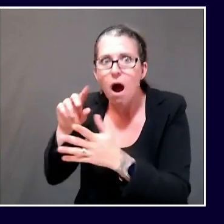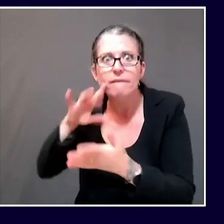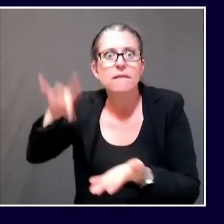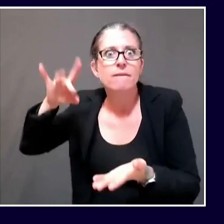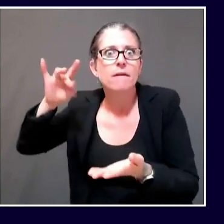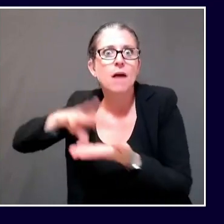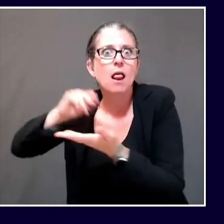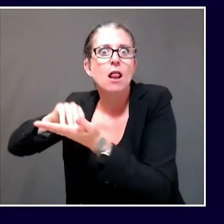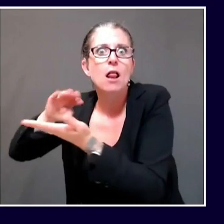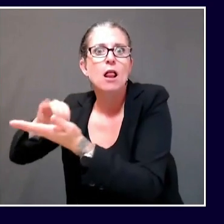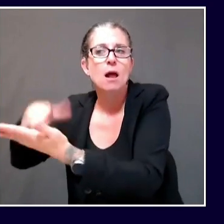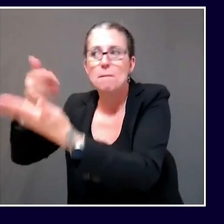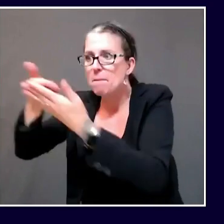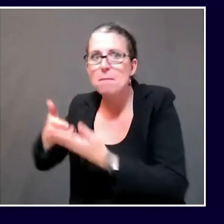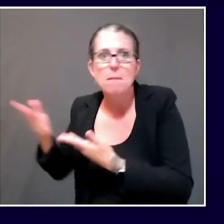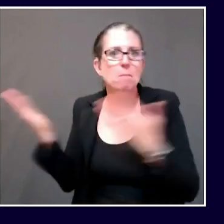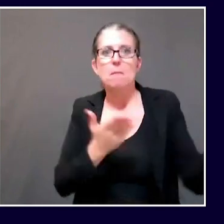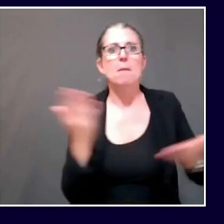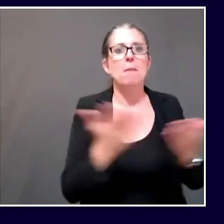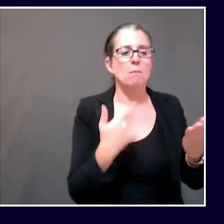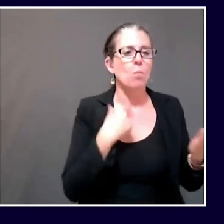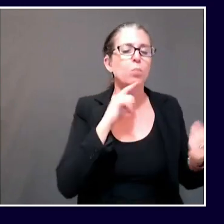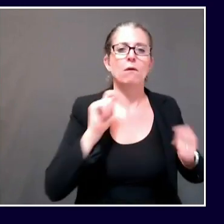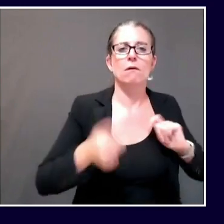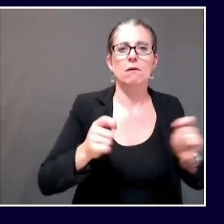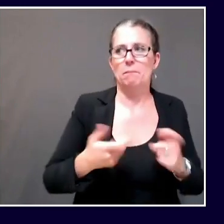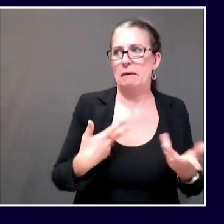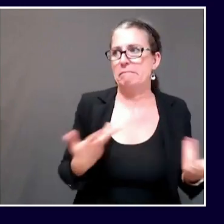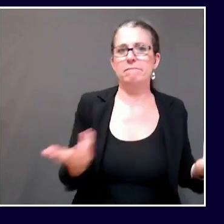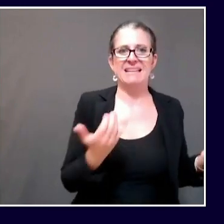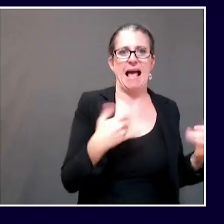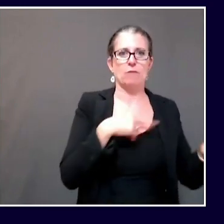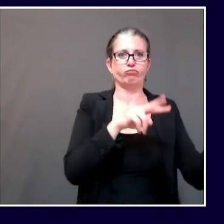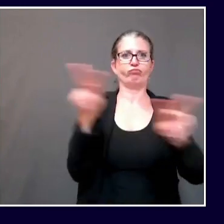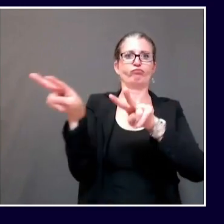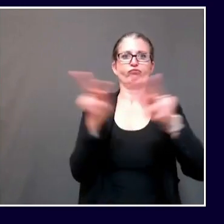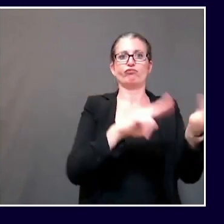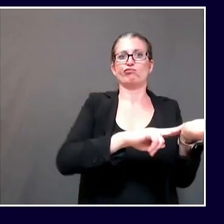color as to how we got to that number in the first instance.